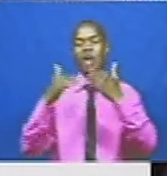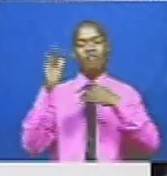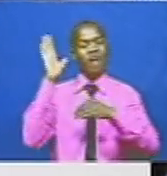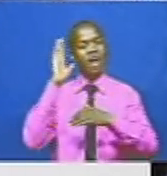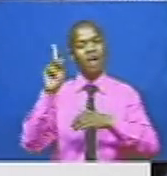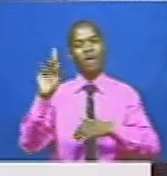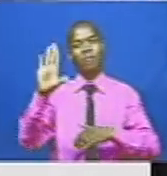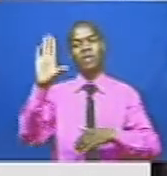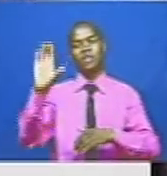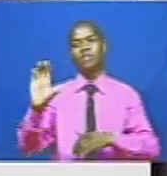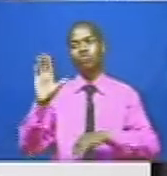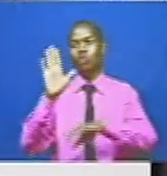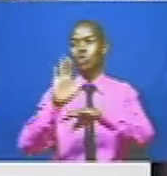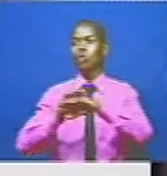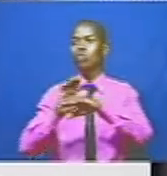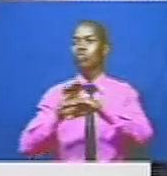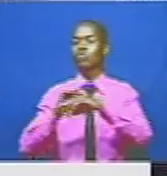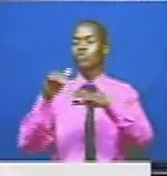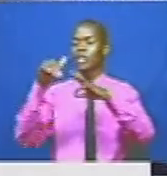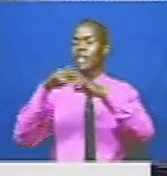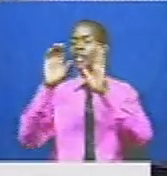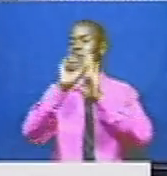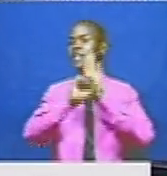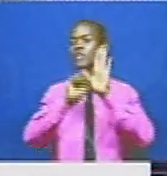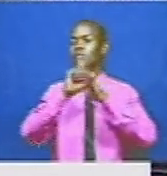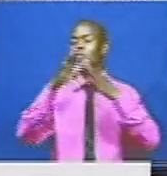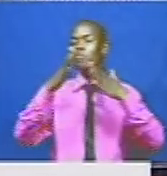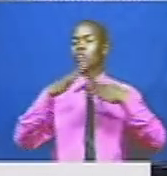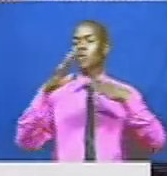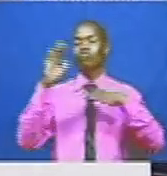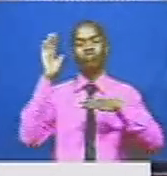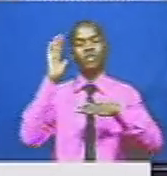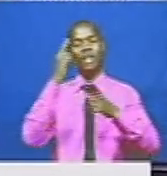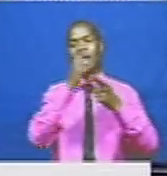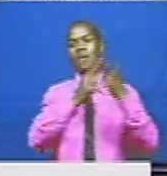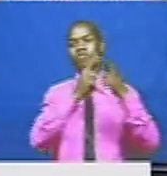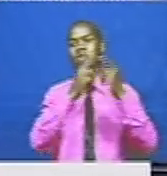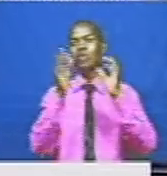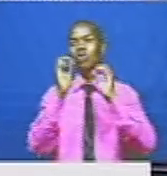because people now, even in Naivasha and Nakuru, who didn't know about the experience they can pick from there, can try it.